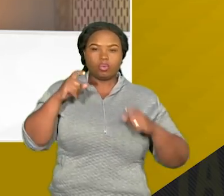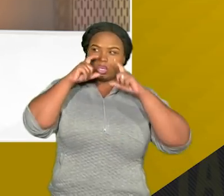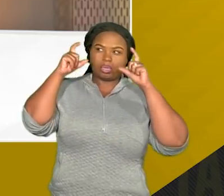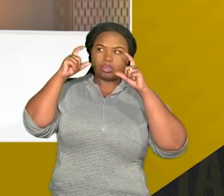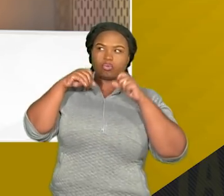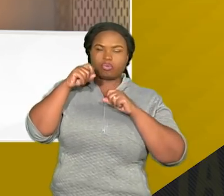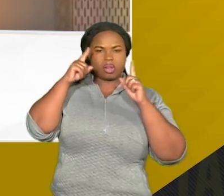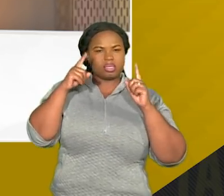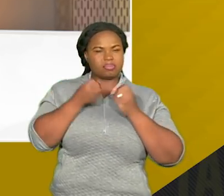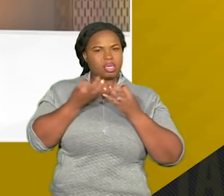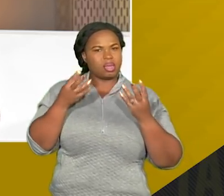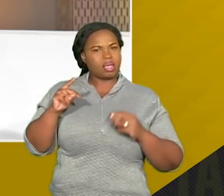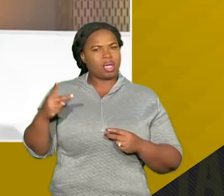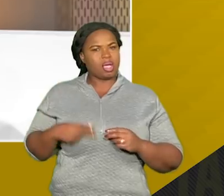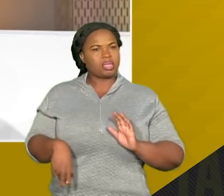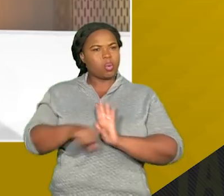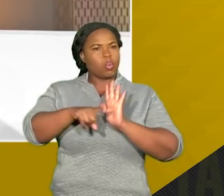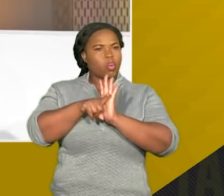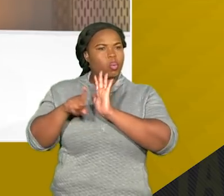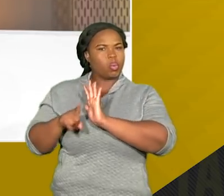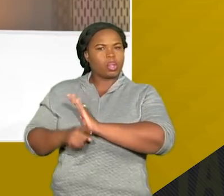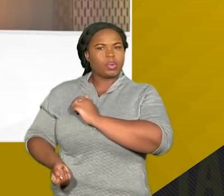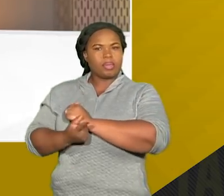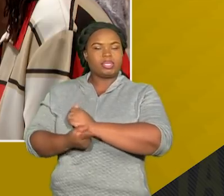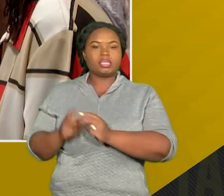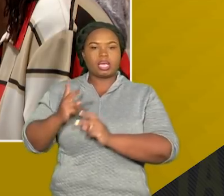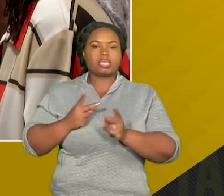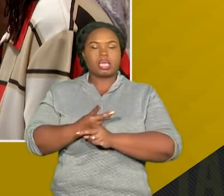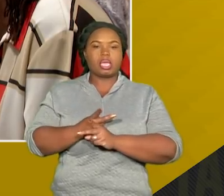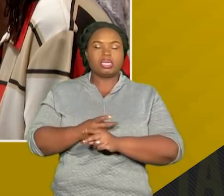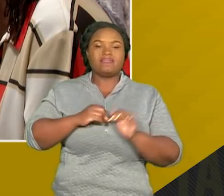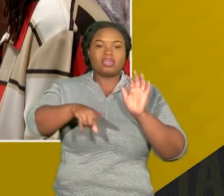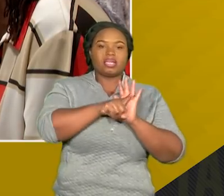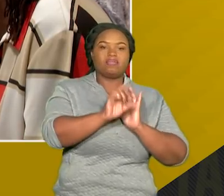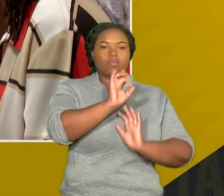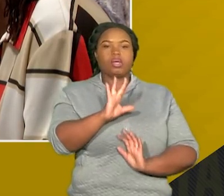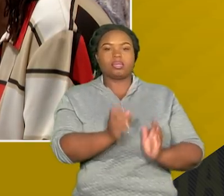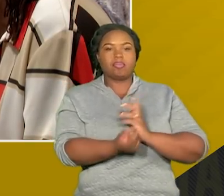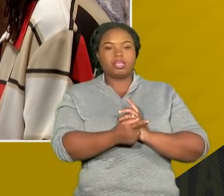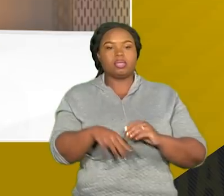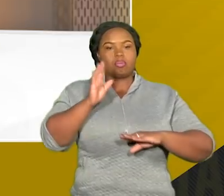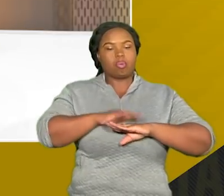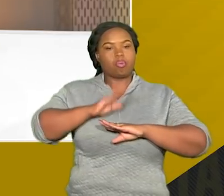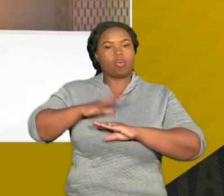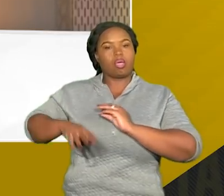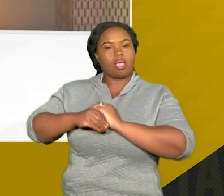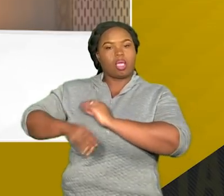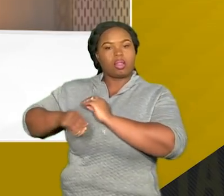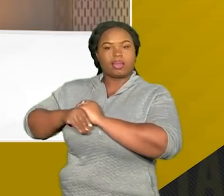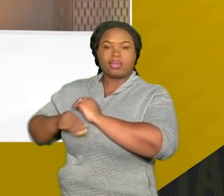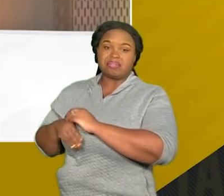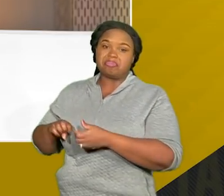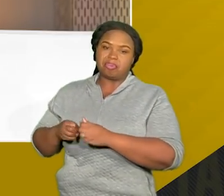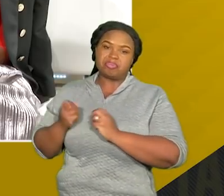you'll realize that there's a lot of other misfortunes that are happening that will support the presence that has come into your home. A lot of things don't go in isolation, and that's where the problem